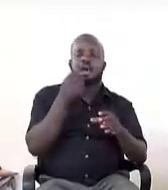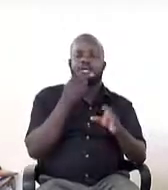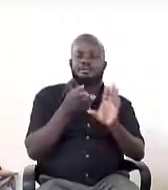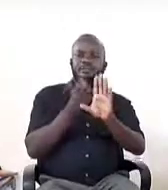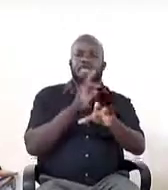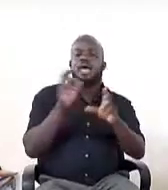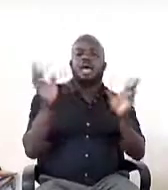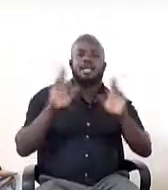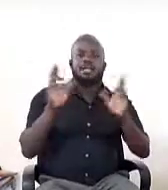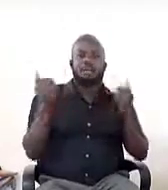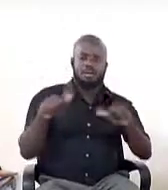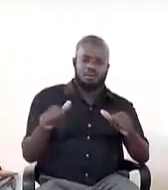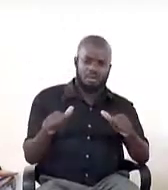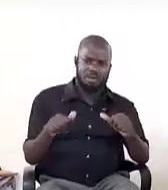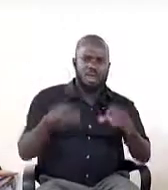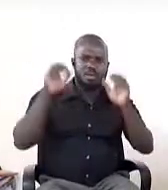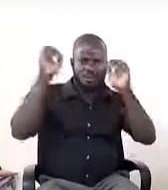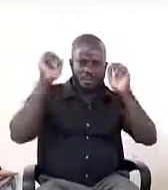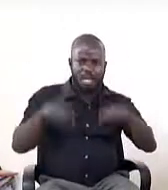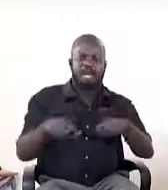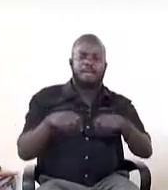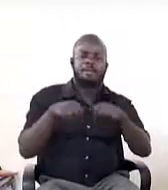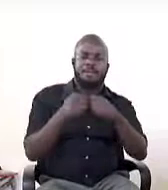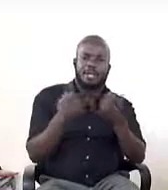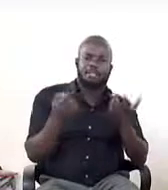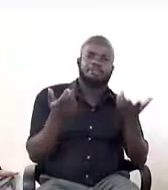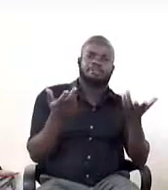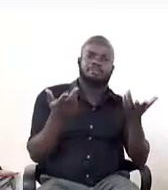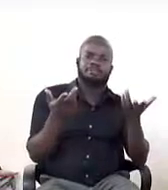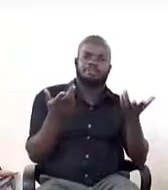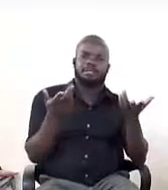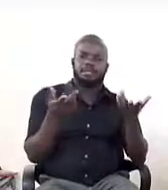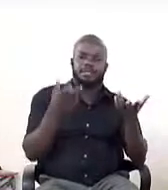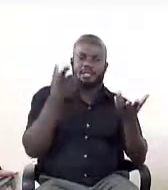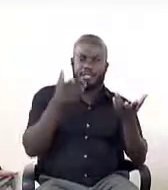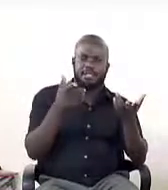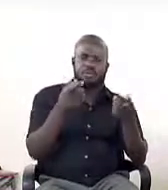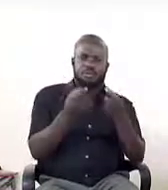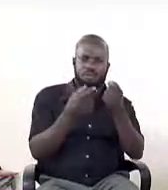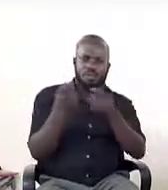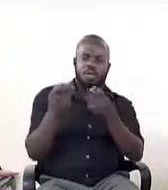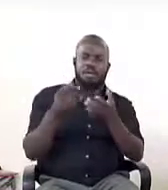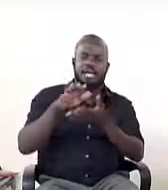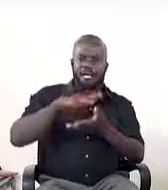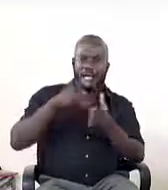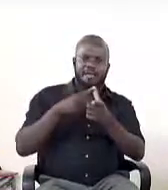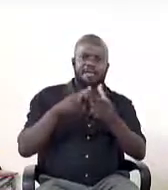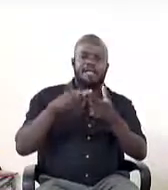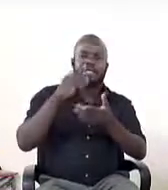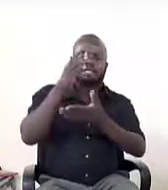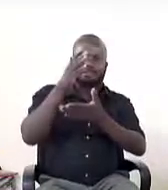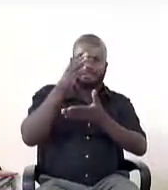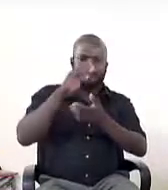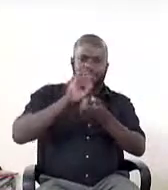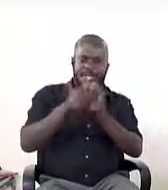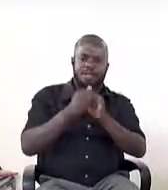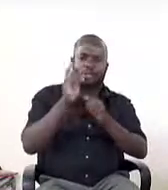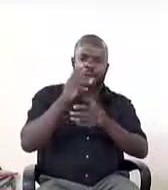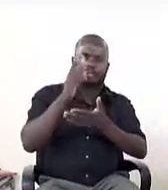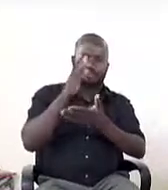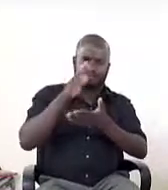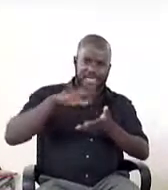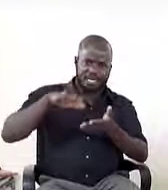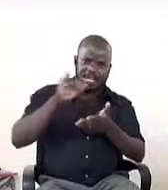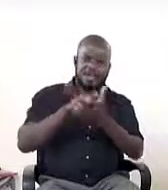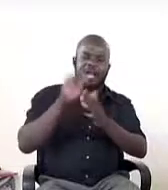quit using drugs altogether, we can still break the behavior up into little pieces and change one piece